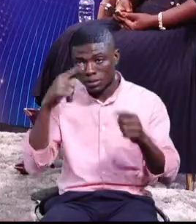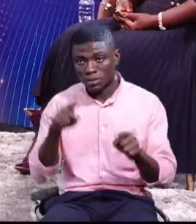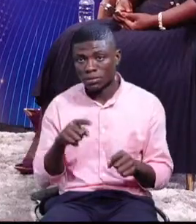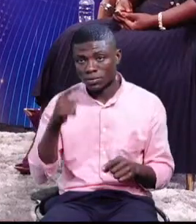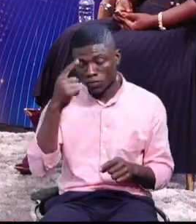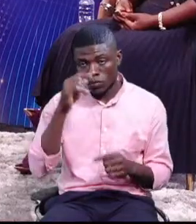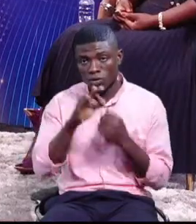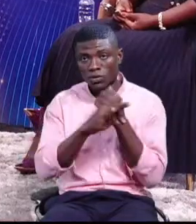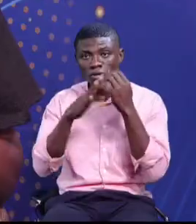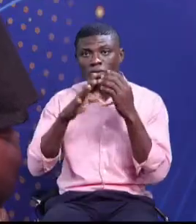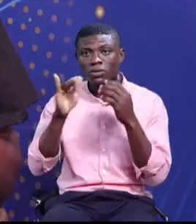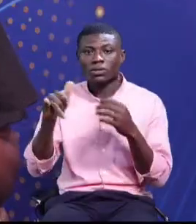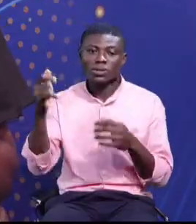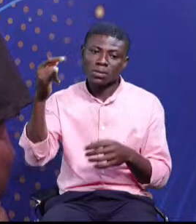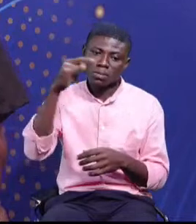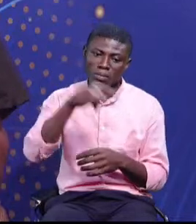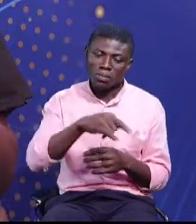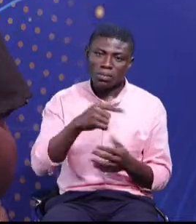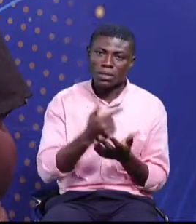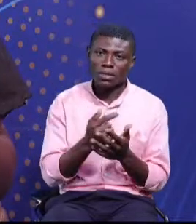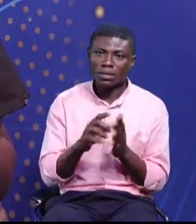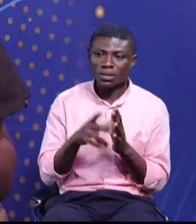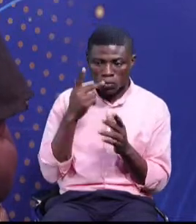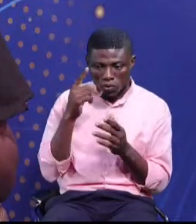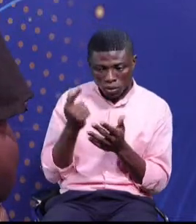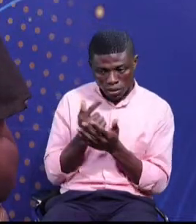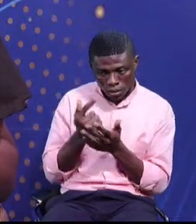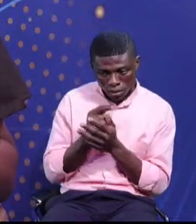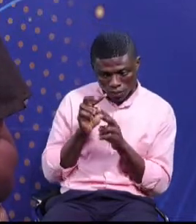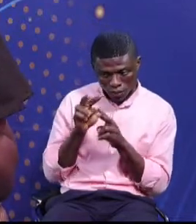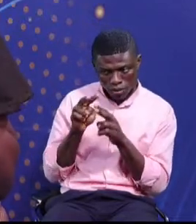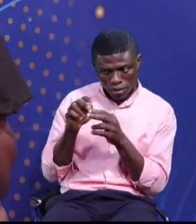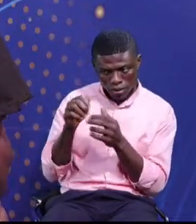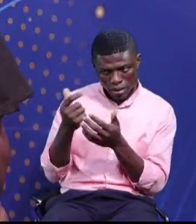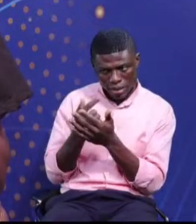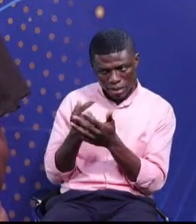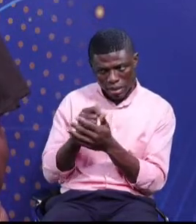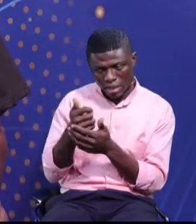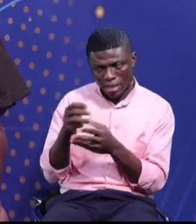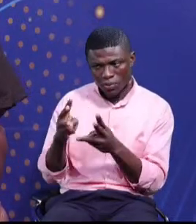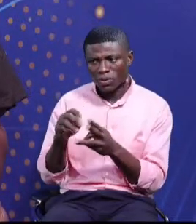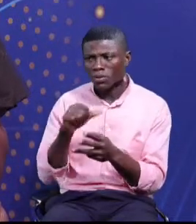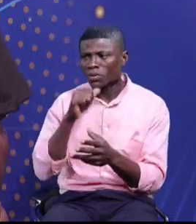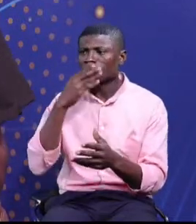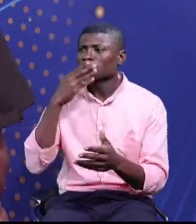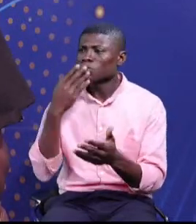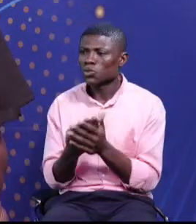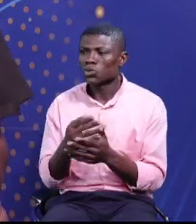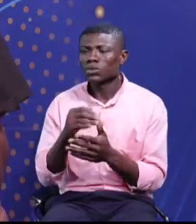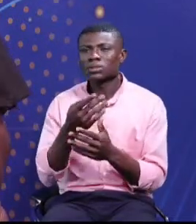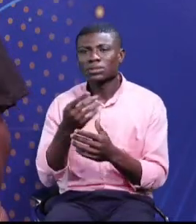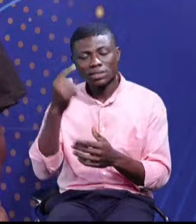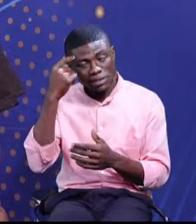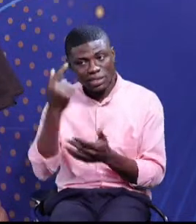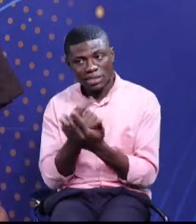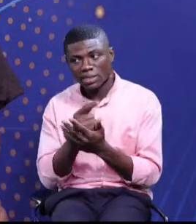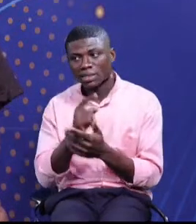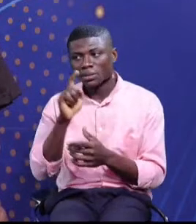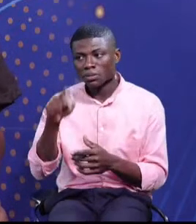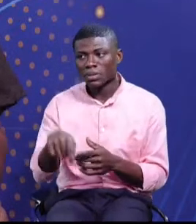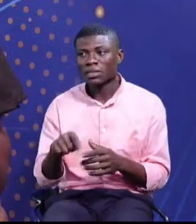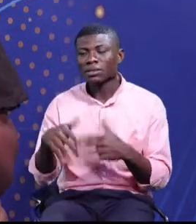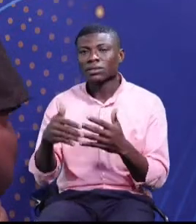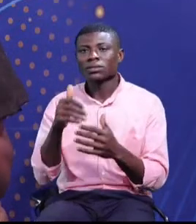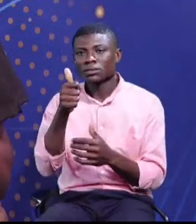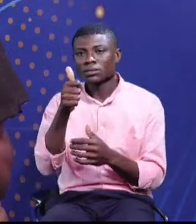a foreigner that's coming into the market and they'll see Ghana looking a certain way. It is not what it seems. You have to